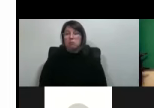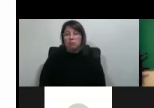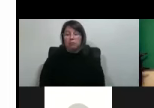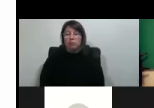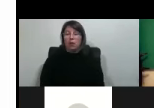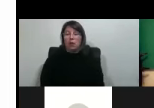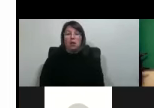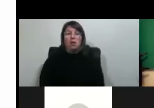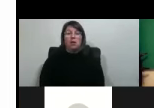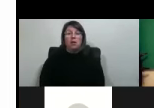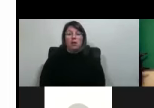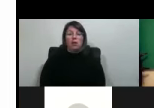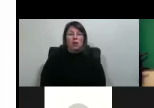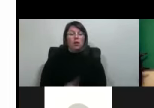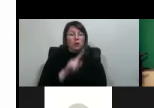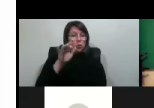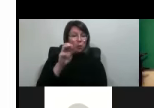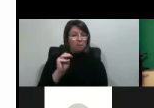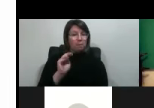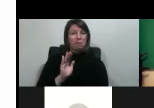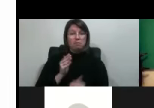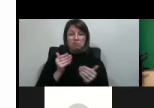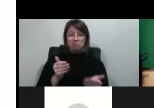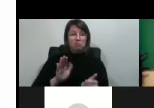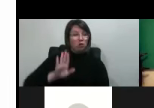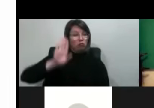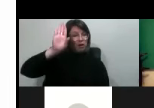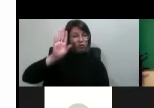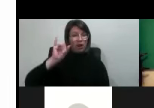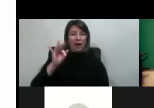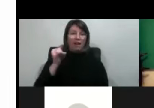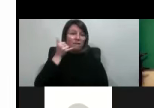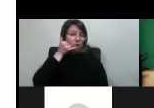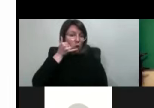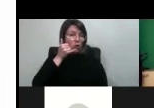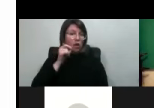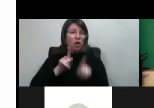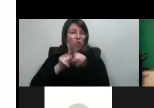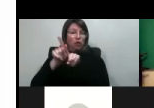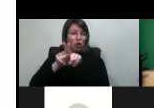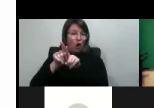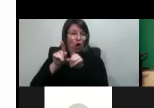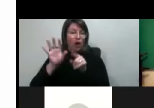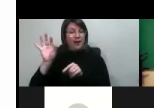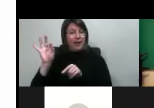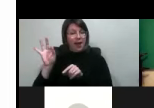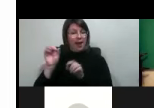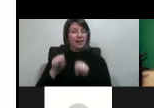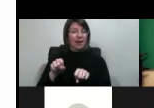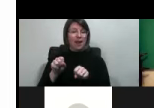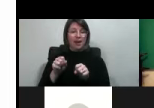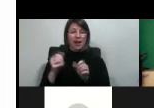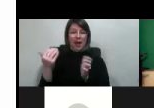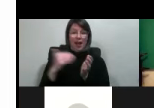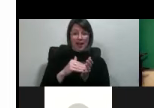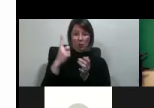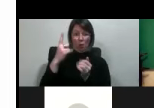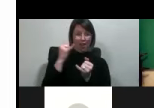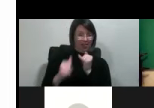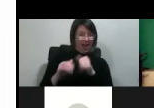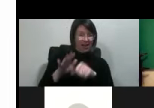on Zoom. And if you're on the phone, you can simply do that by dialing *9. So I'm going to do one last